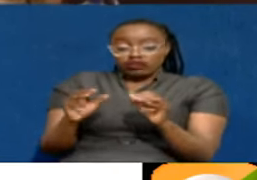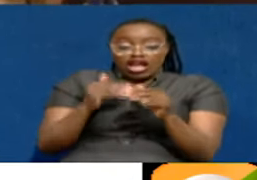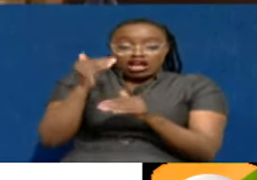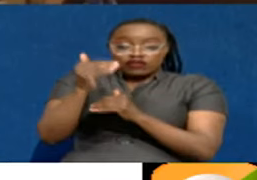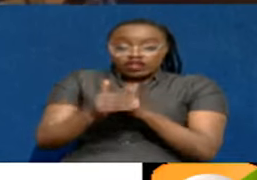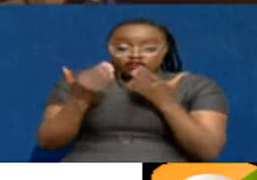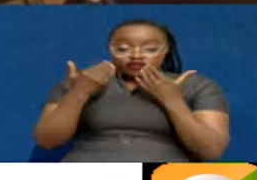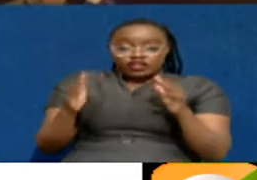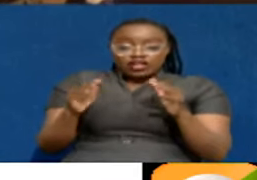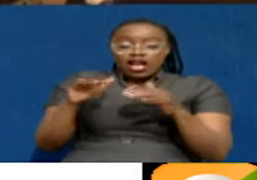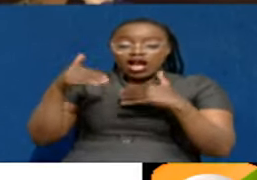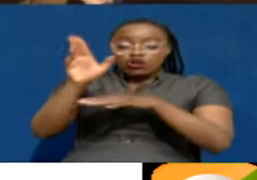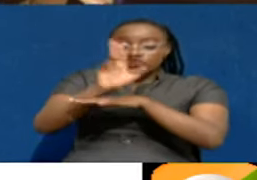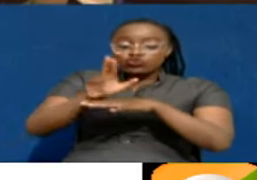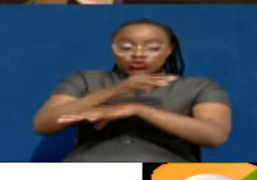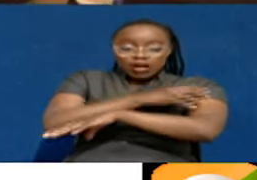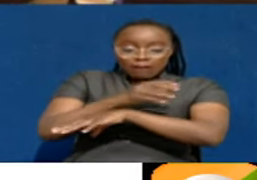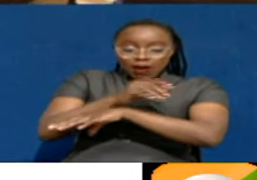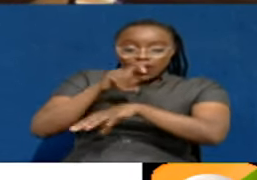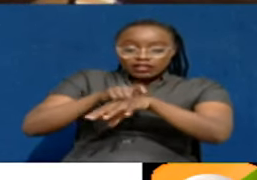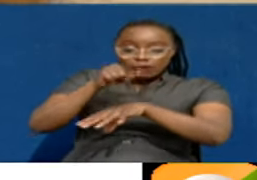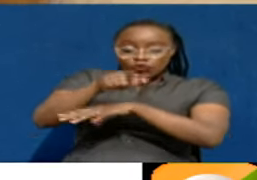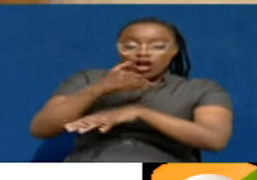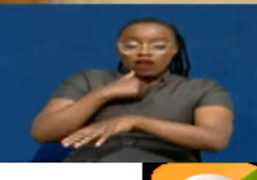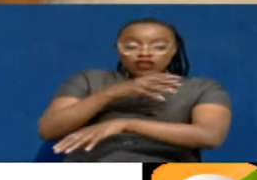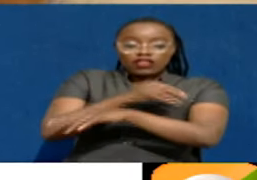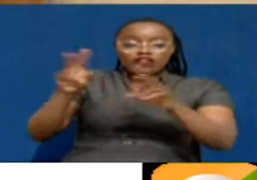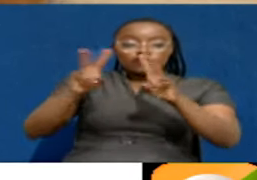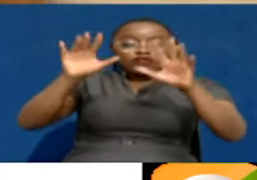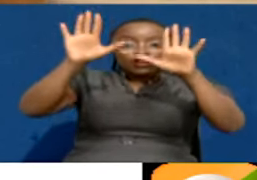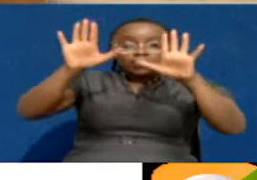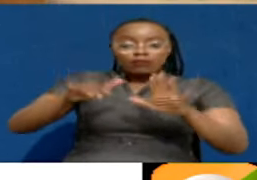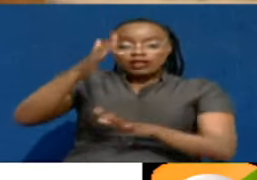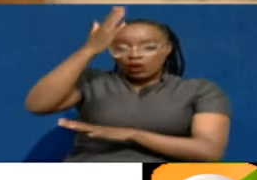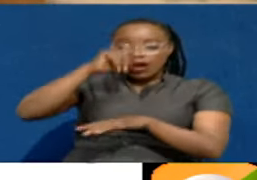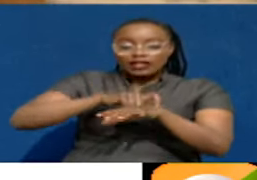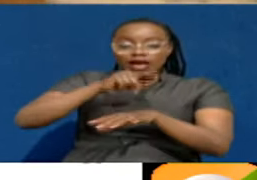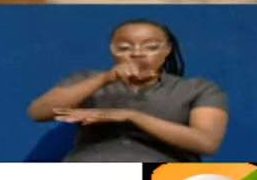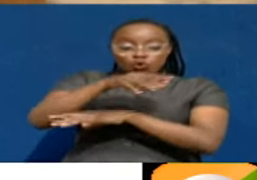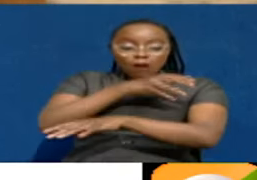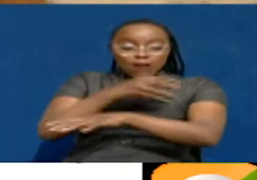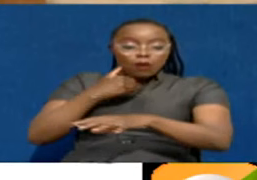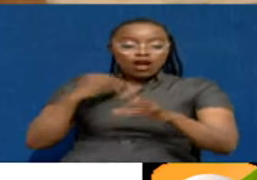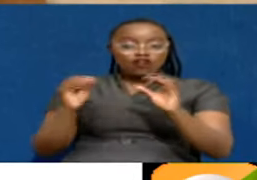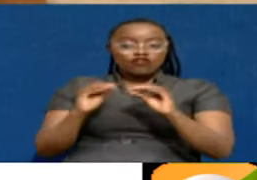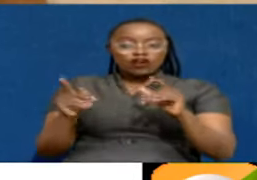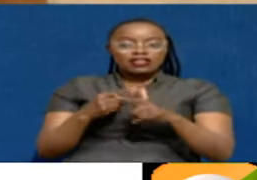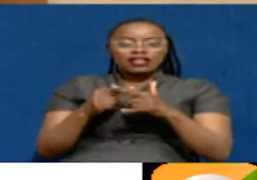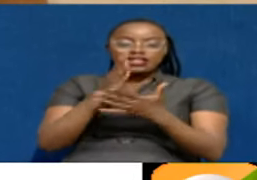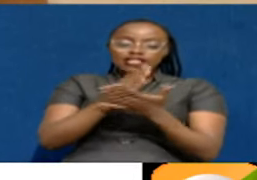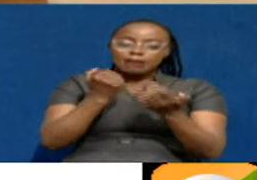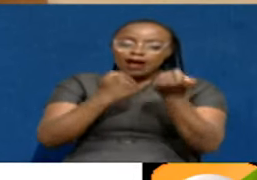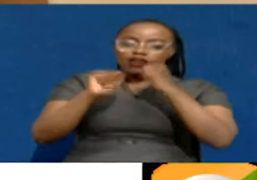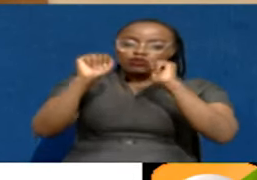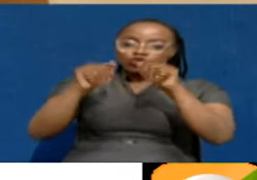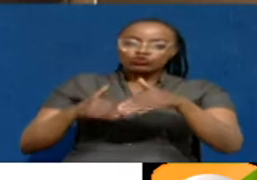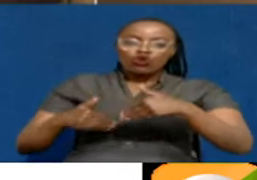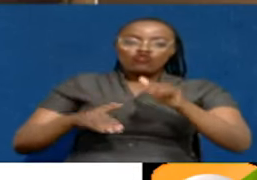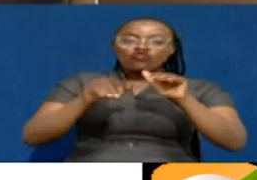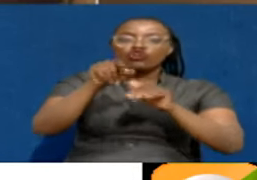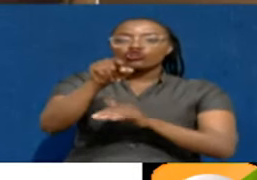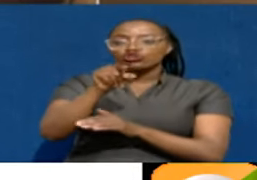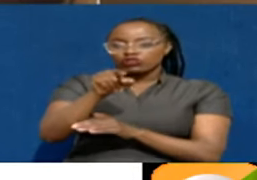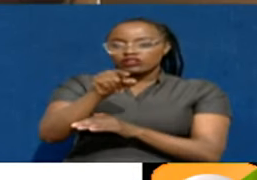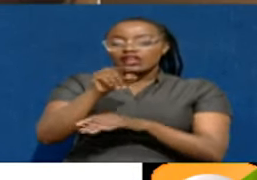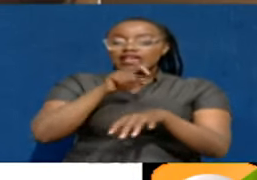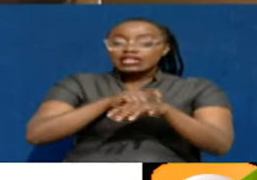you use power when you're in it is also very important, because when you're out of it, some of your actions can follow you.